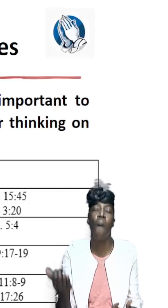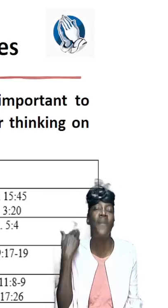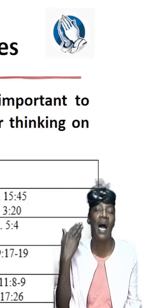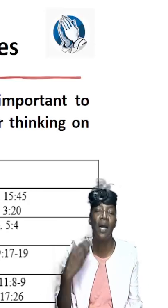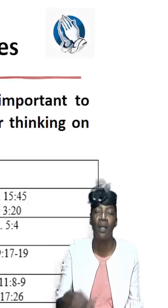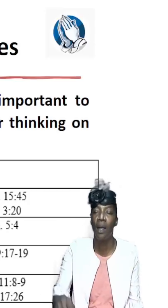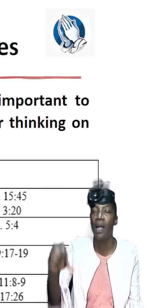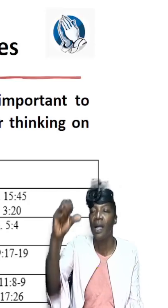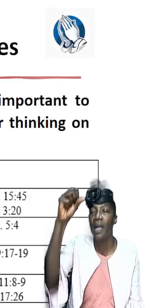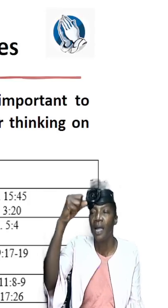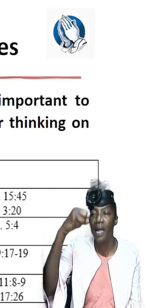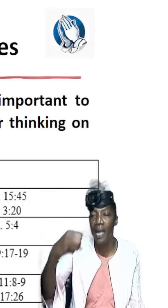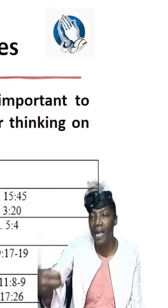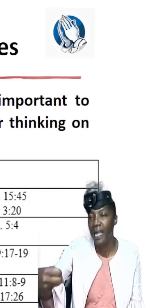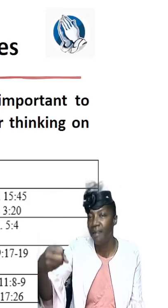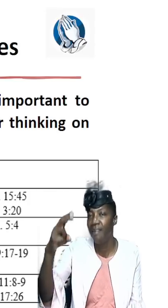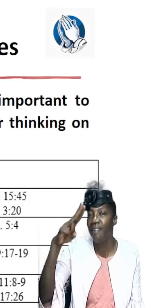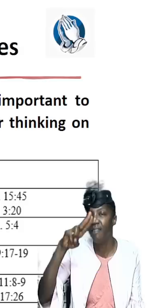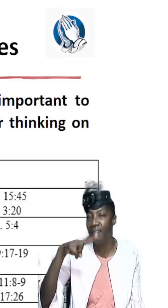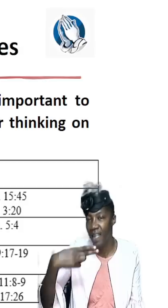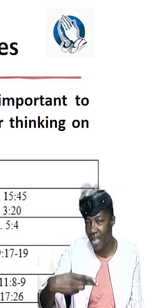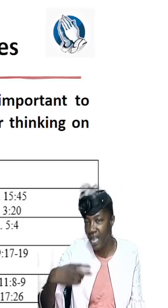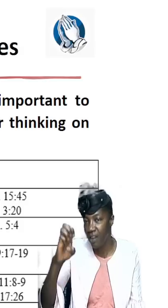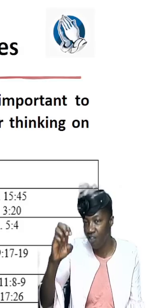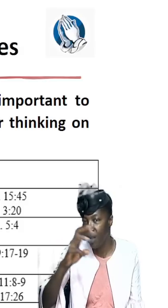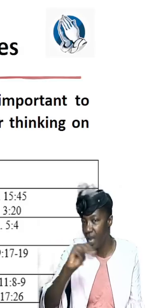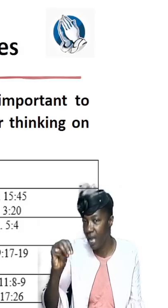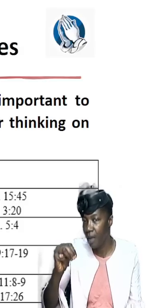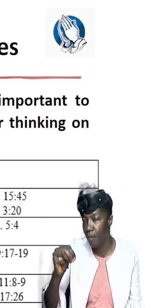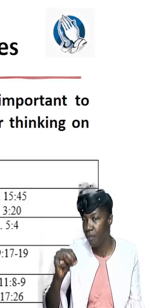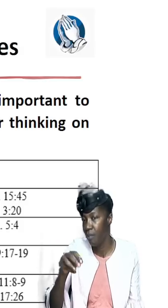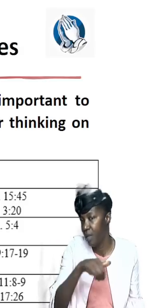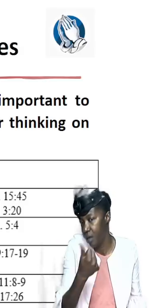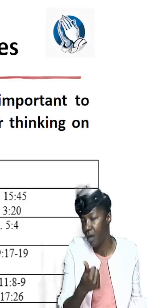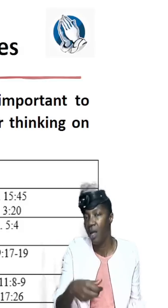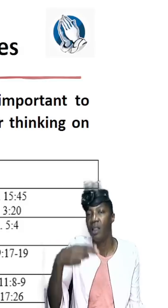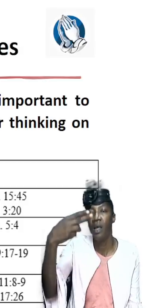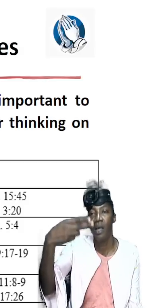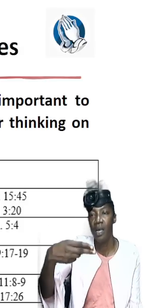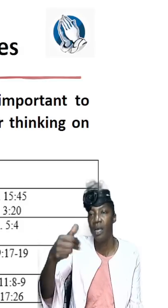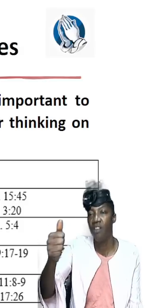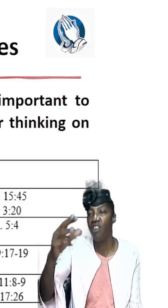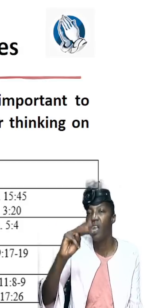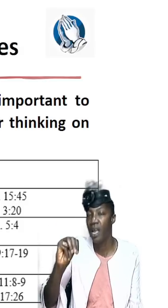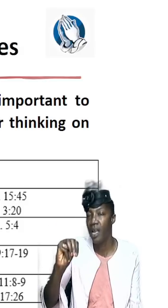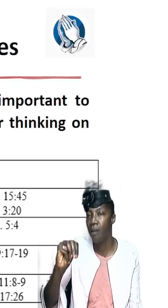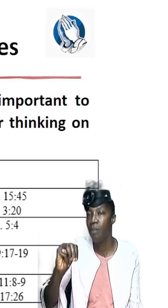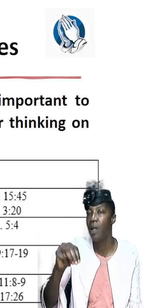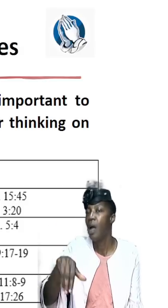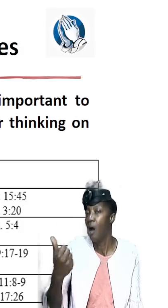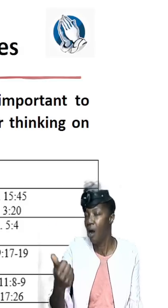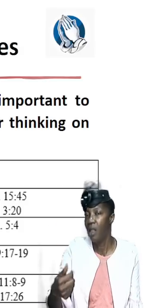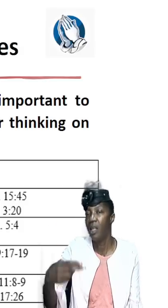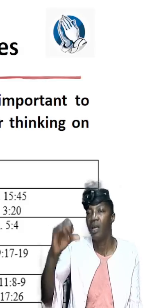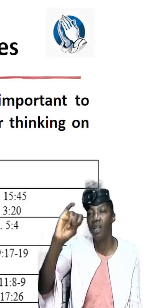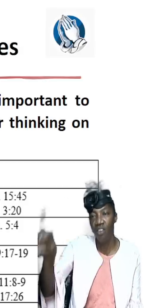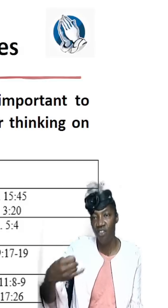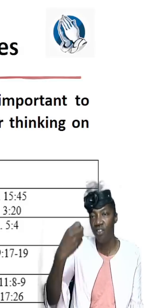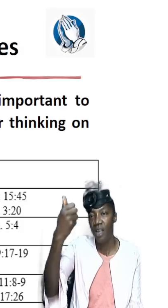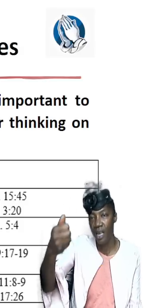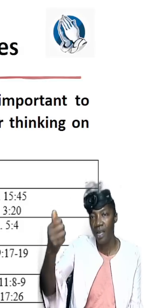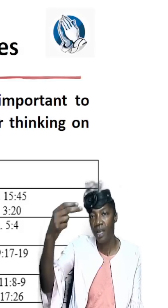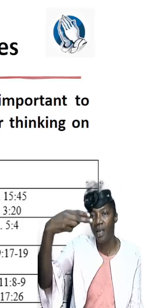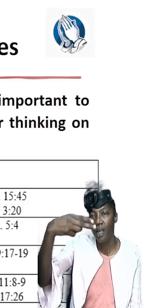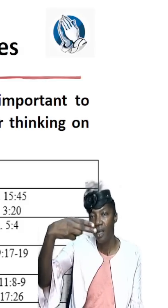Shem, Ham, and Japheth. And then, of course, we know that they go back through Noah all the way up